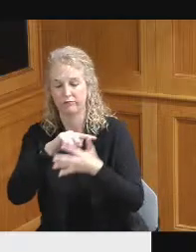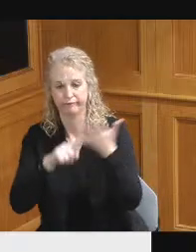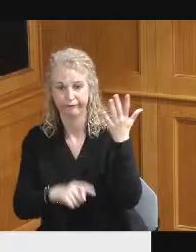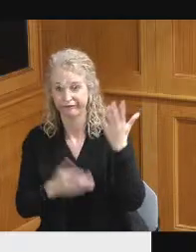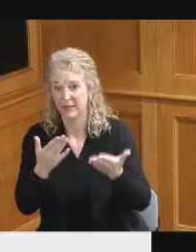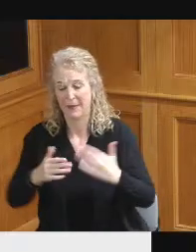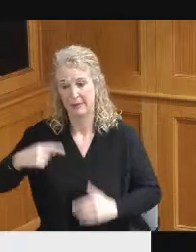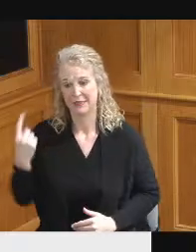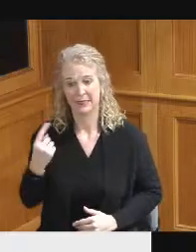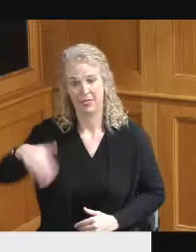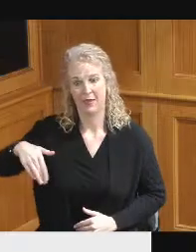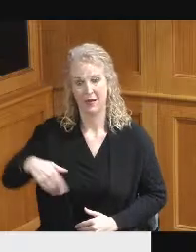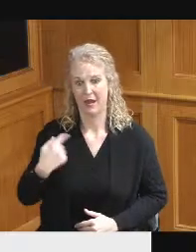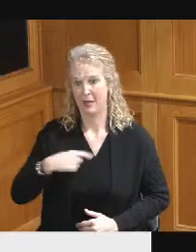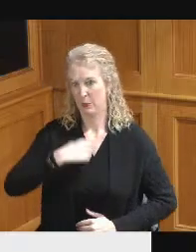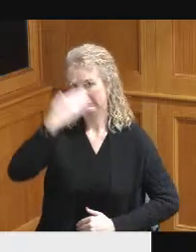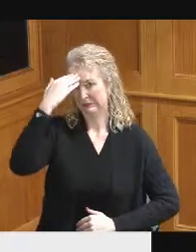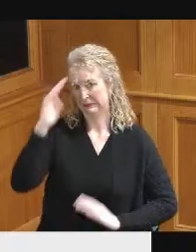on our radar.